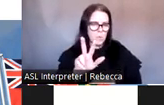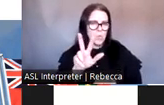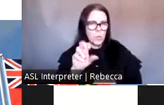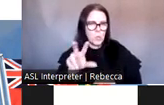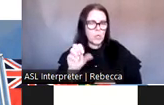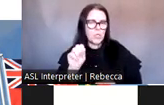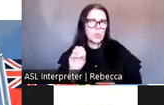we have